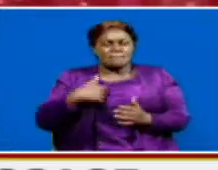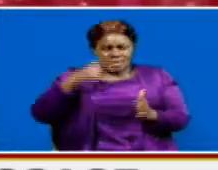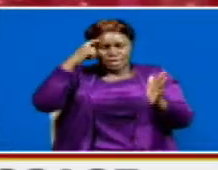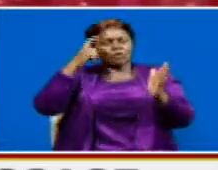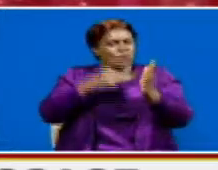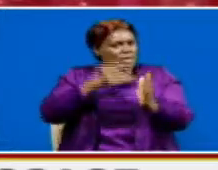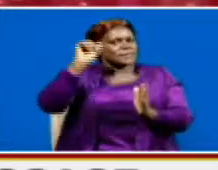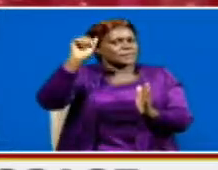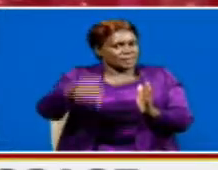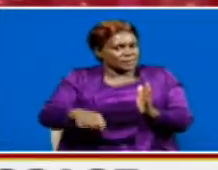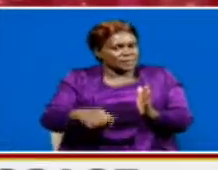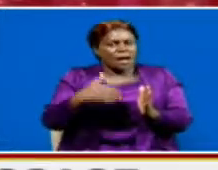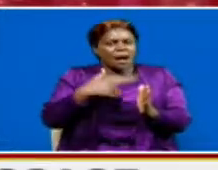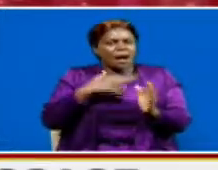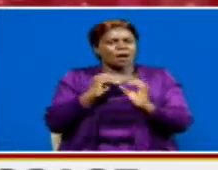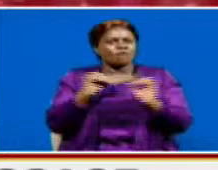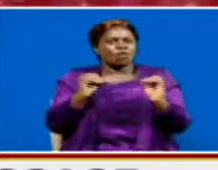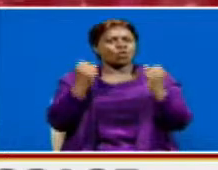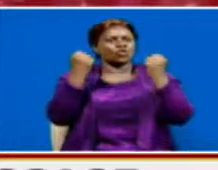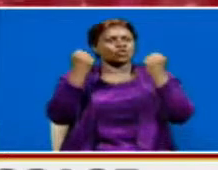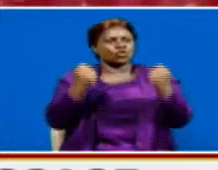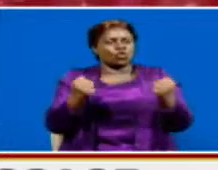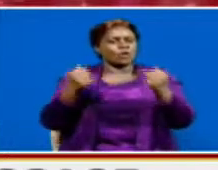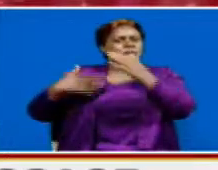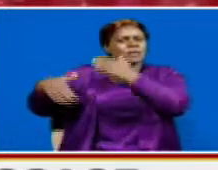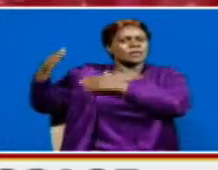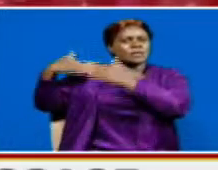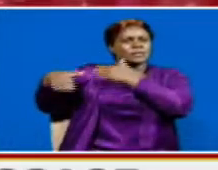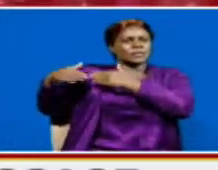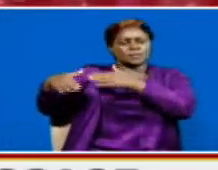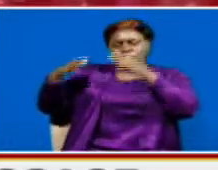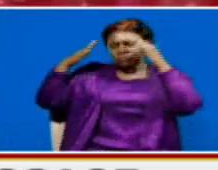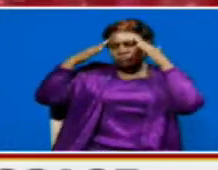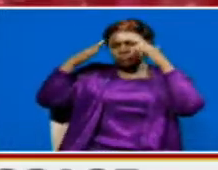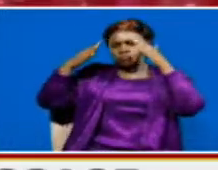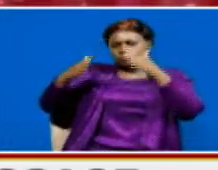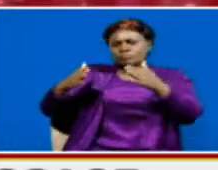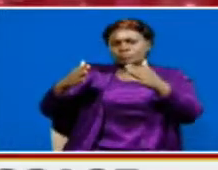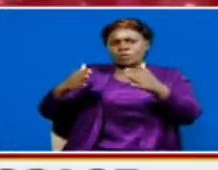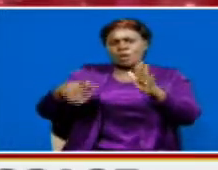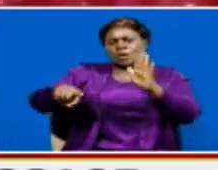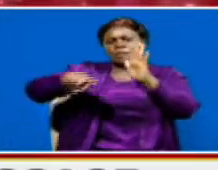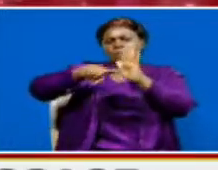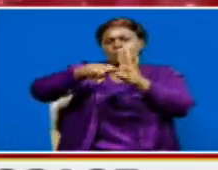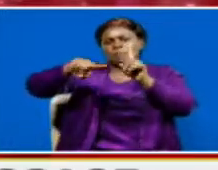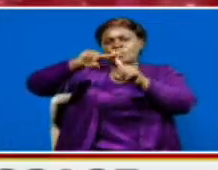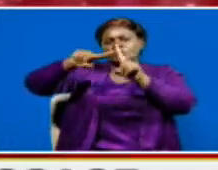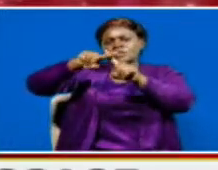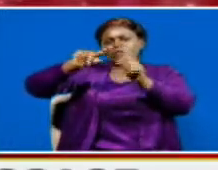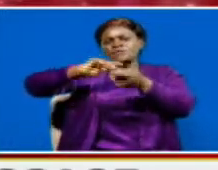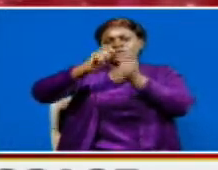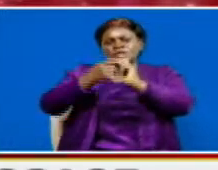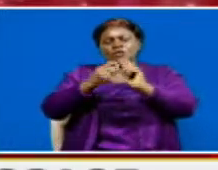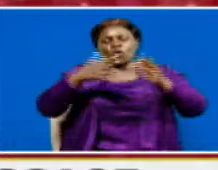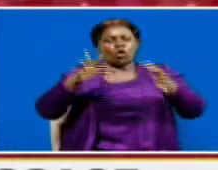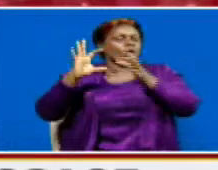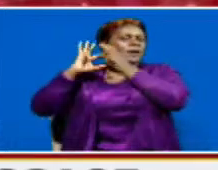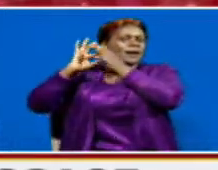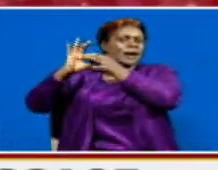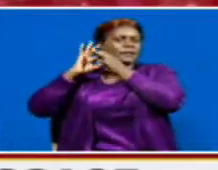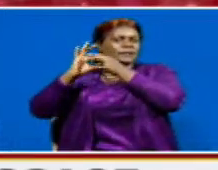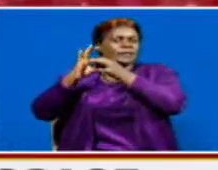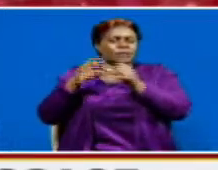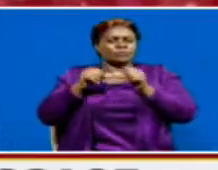acknowledge we do not have a strong history of commitment to positive transformation or a culture